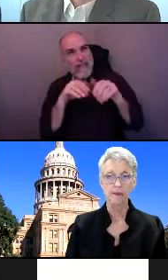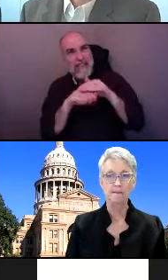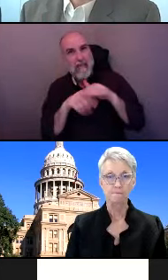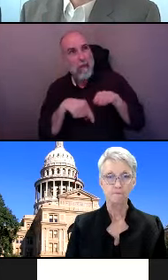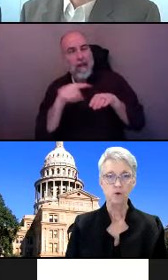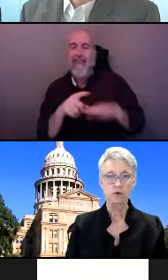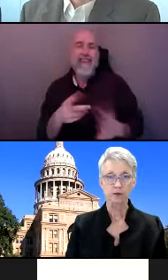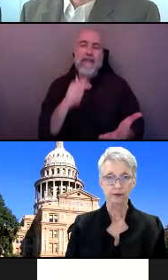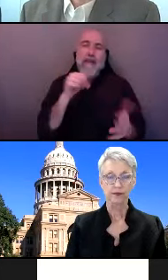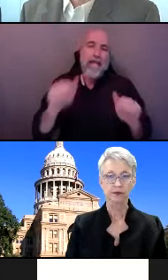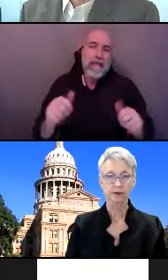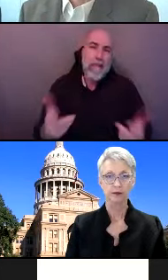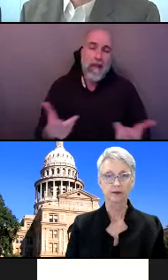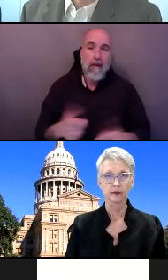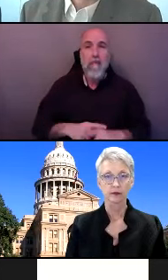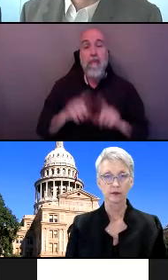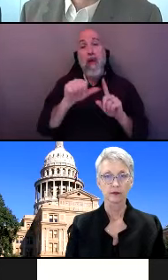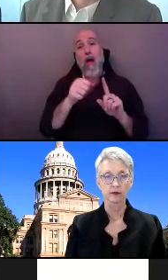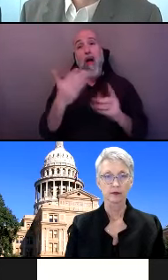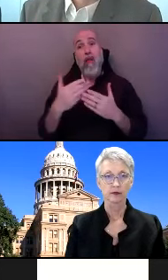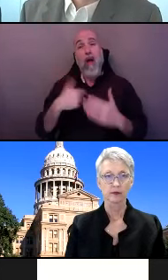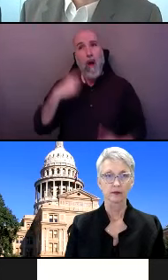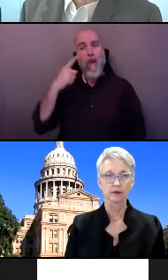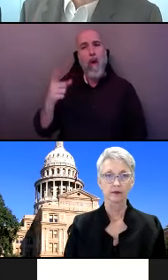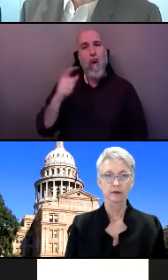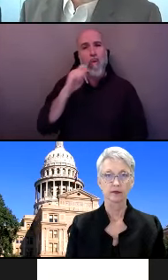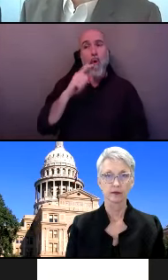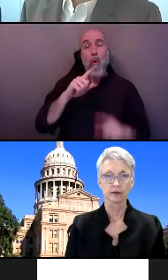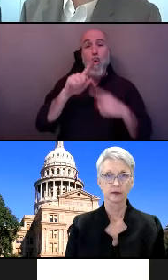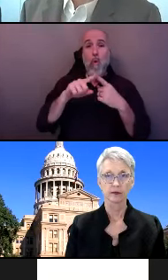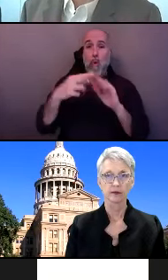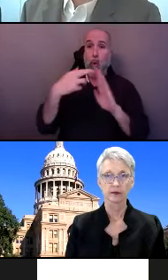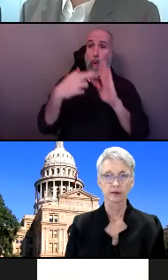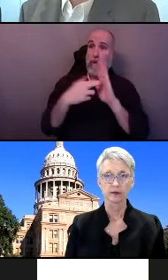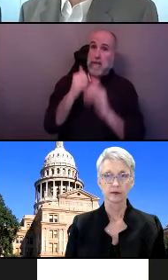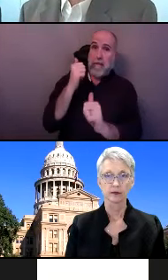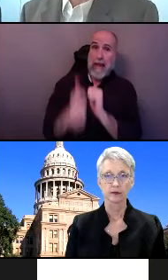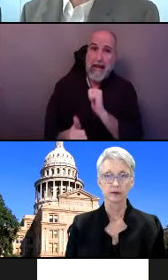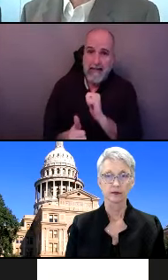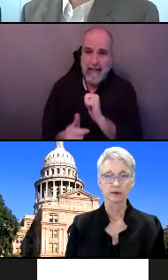so the other thing that I thought they did is a lot of times when an ordinance passes,